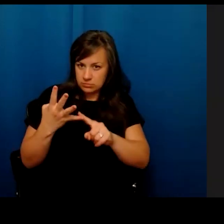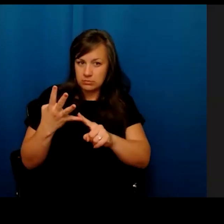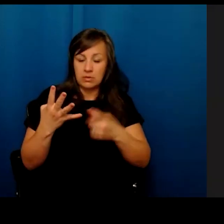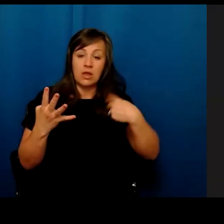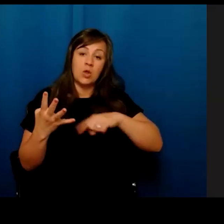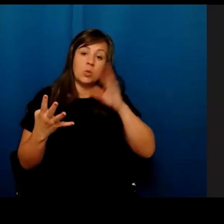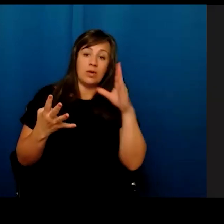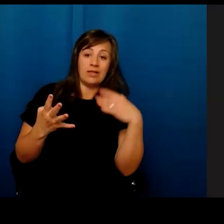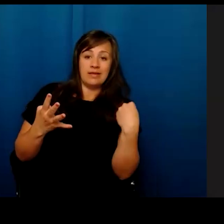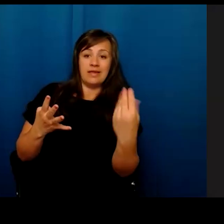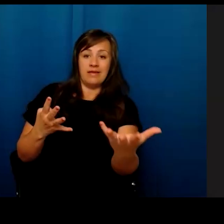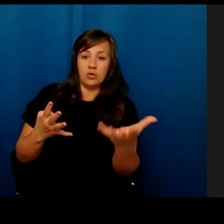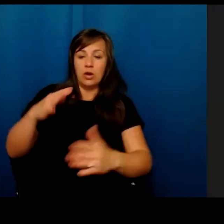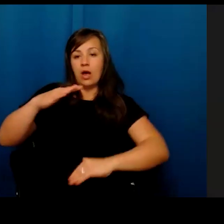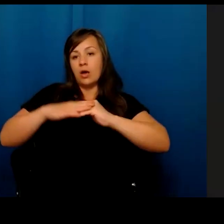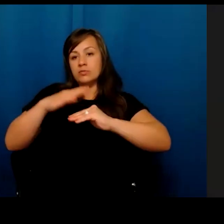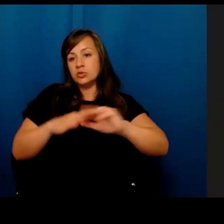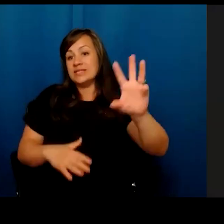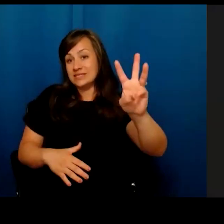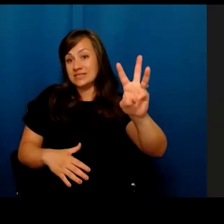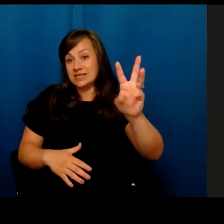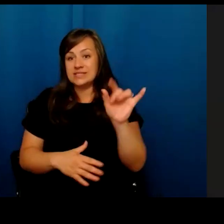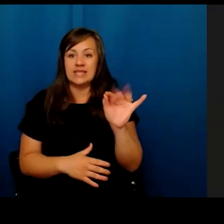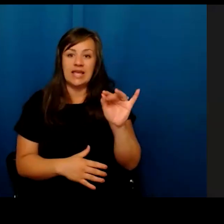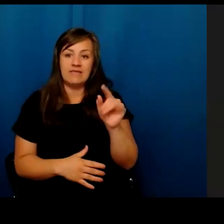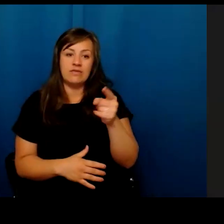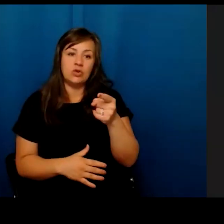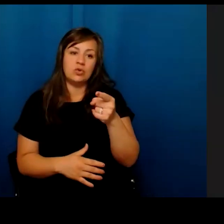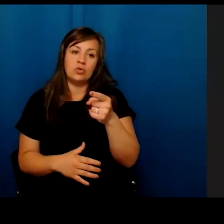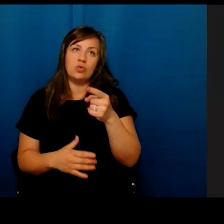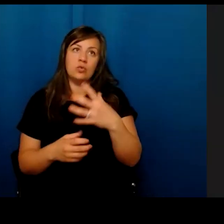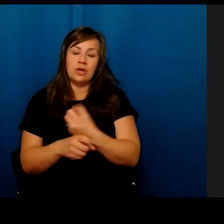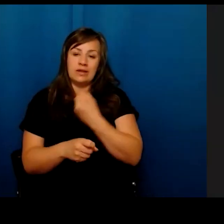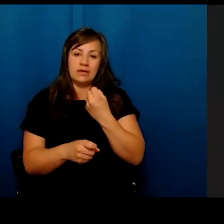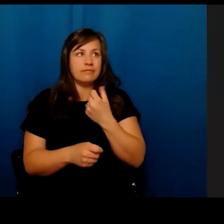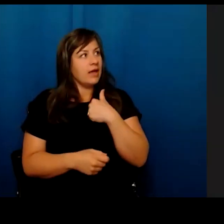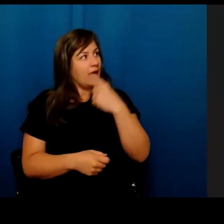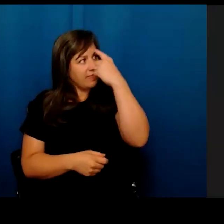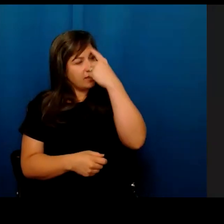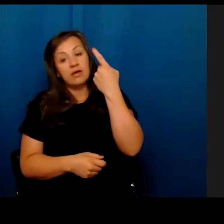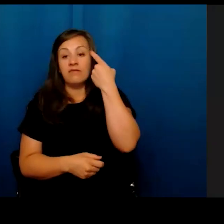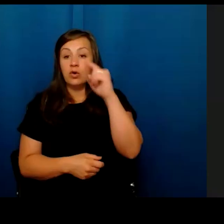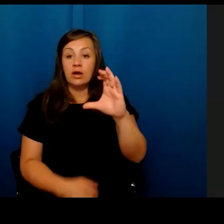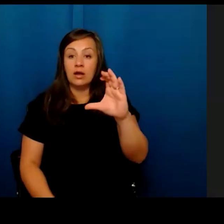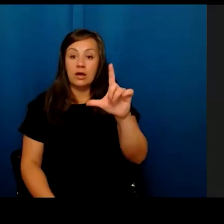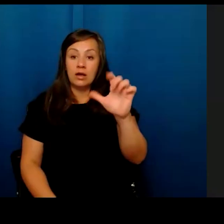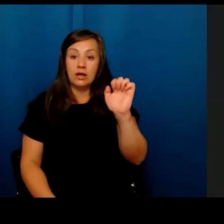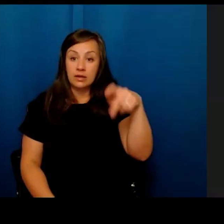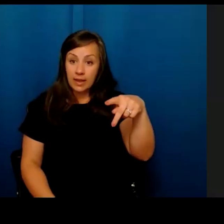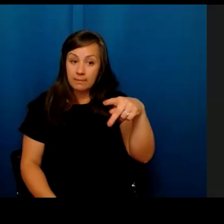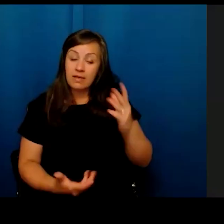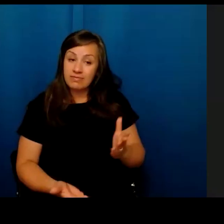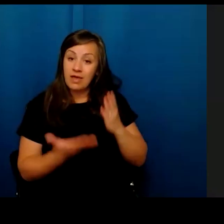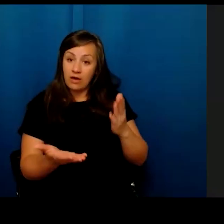6 credits for it if you get 2 of the 4 parts. For, I want to say Spanish, for CLEP exams, they also offer